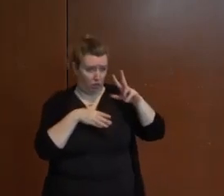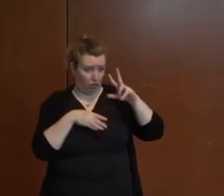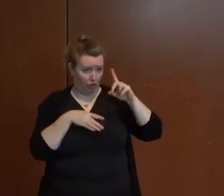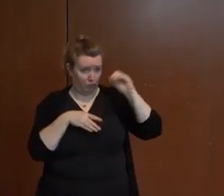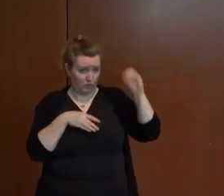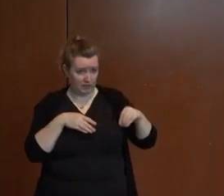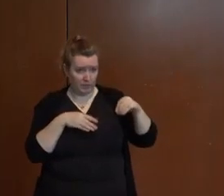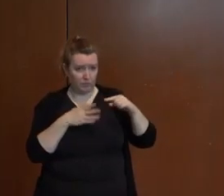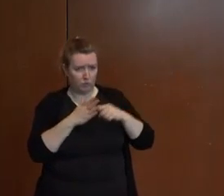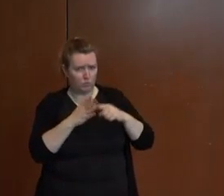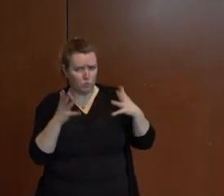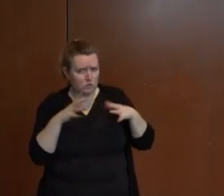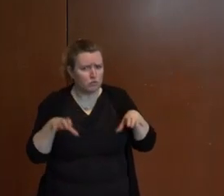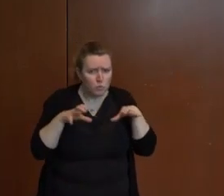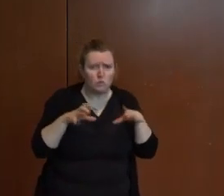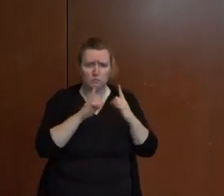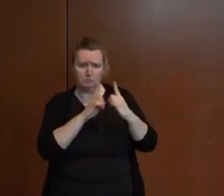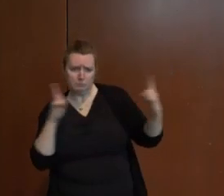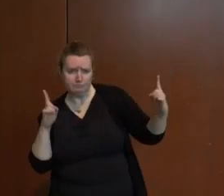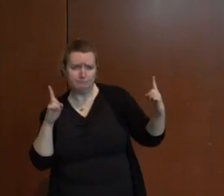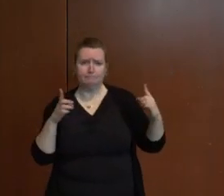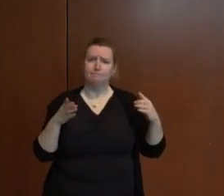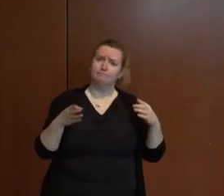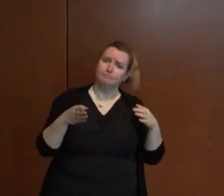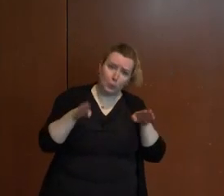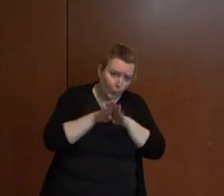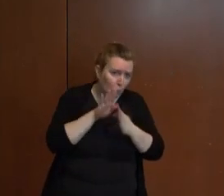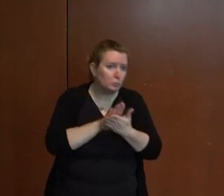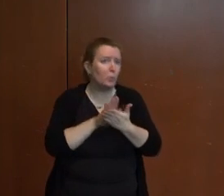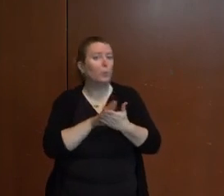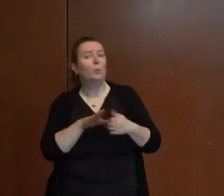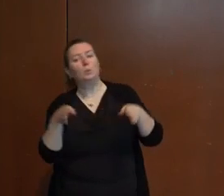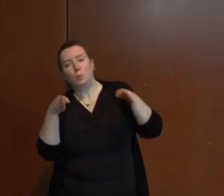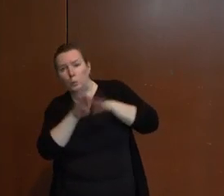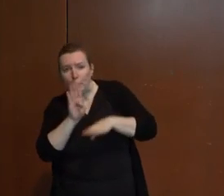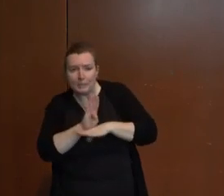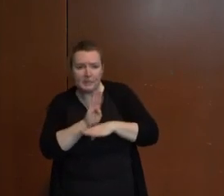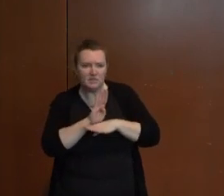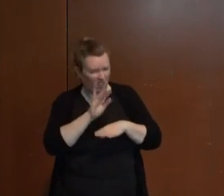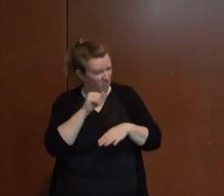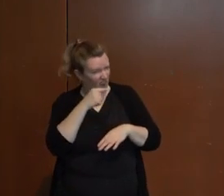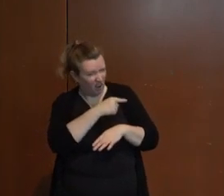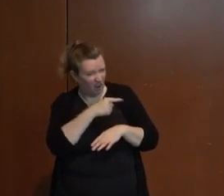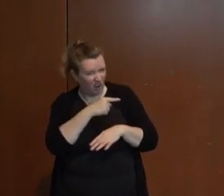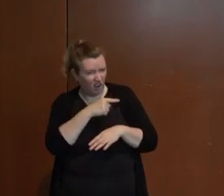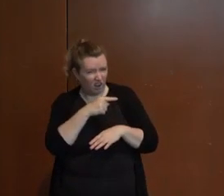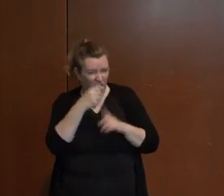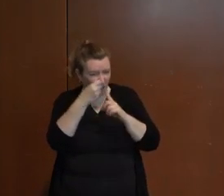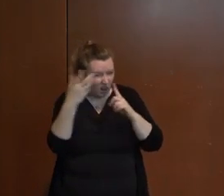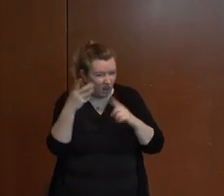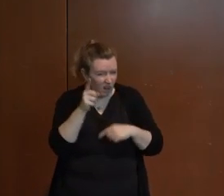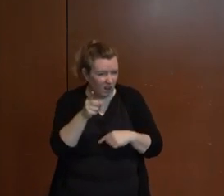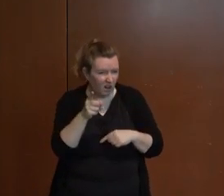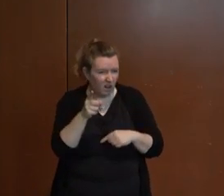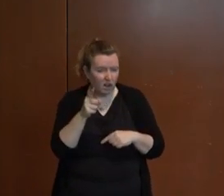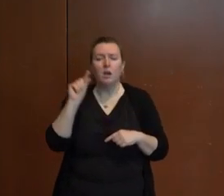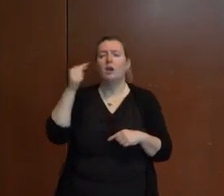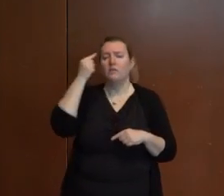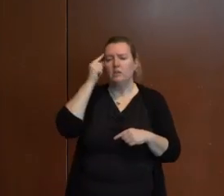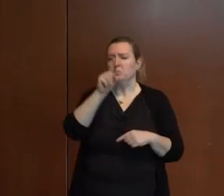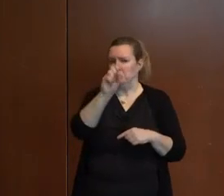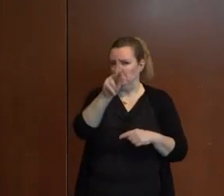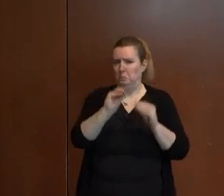this earlier. These are very good questions. We took a whole range of aggressive steps. You mentioned closing schools.